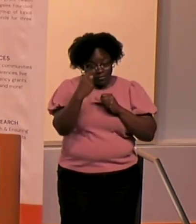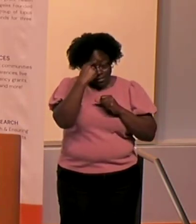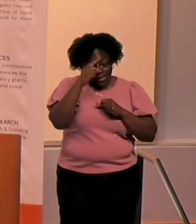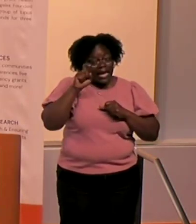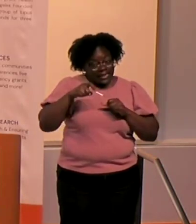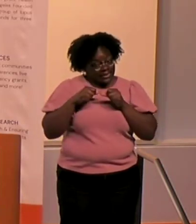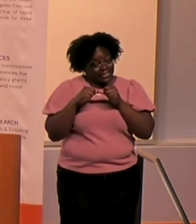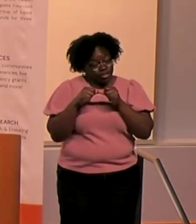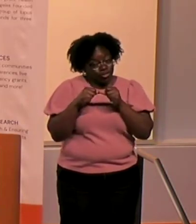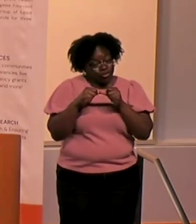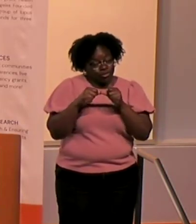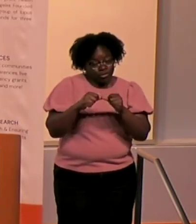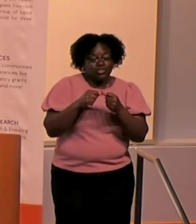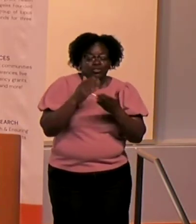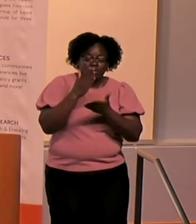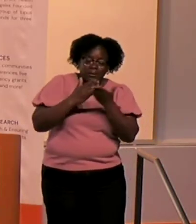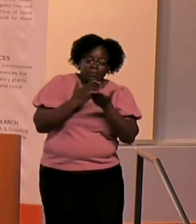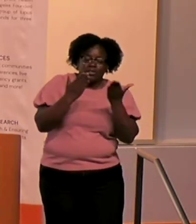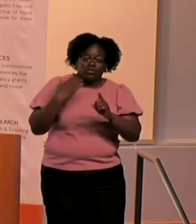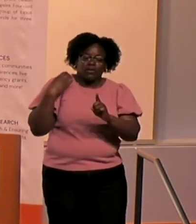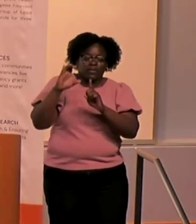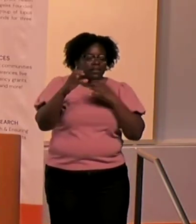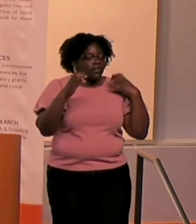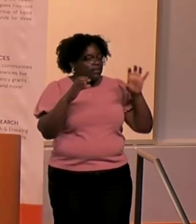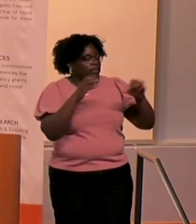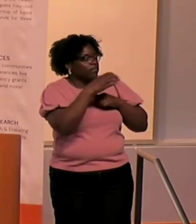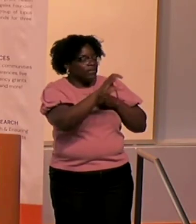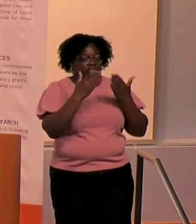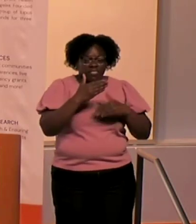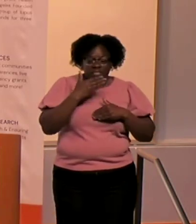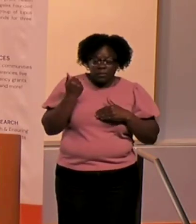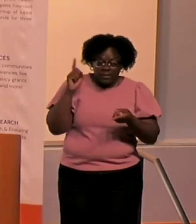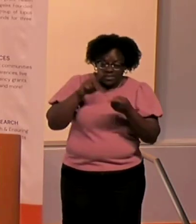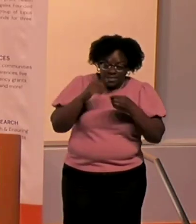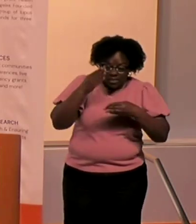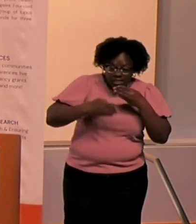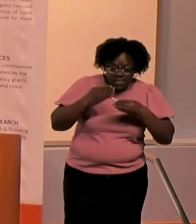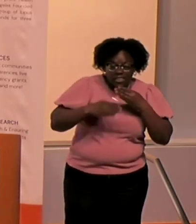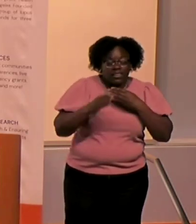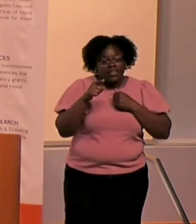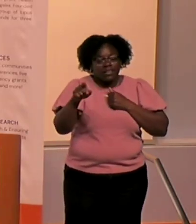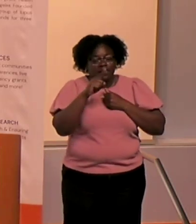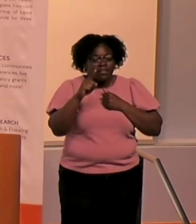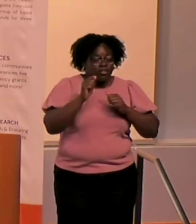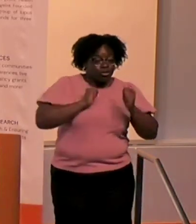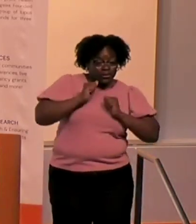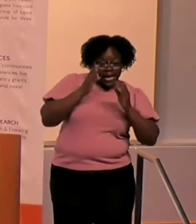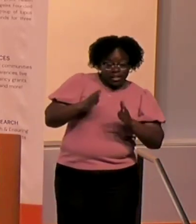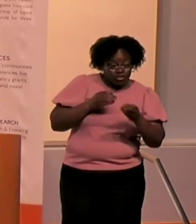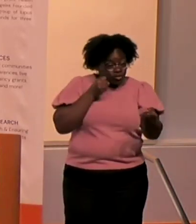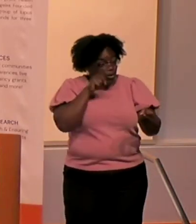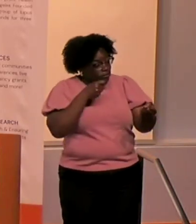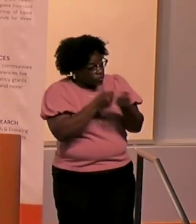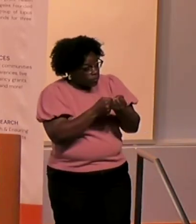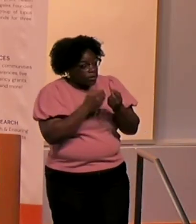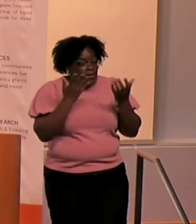need to last until the end. And you have to give your best till the end. And you have to be there for your actors. But I